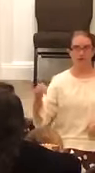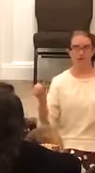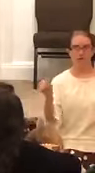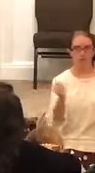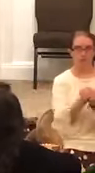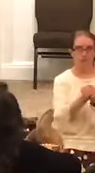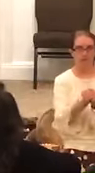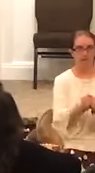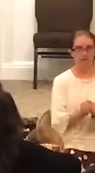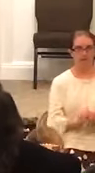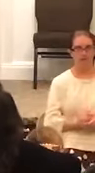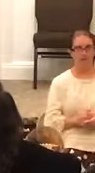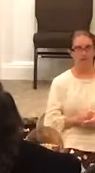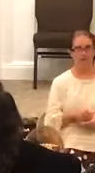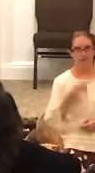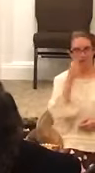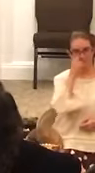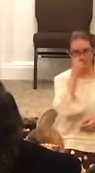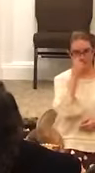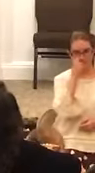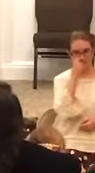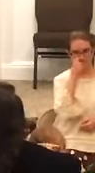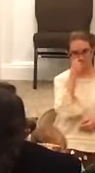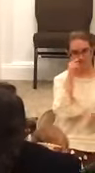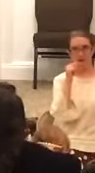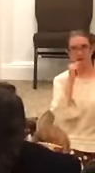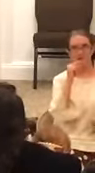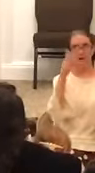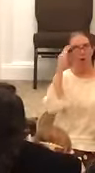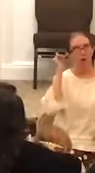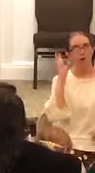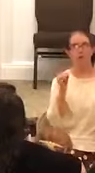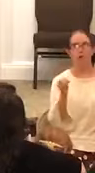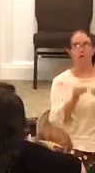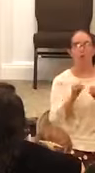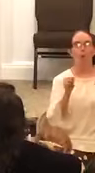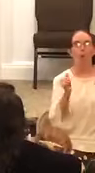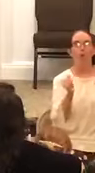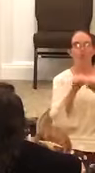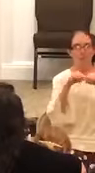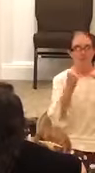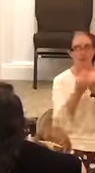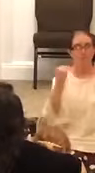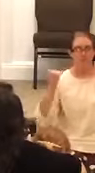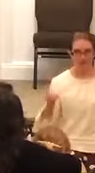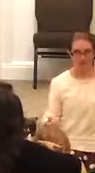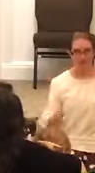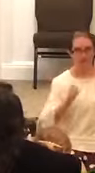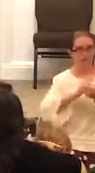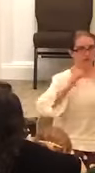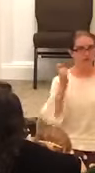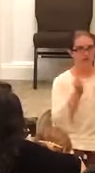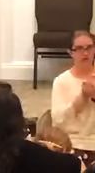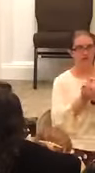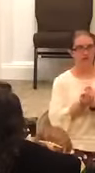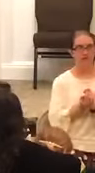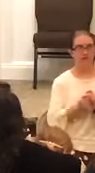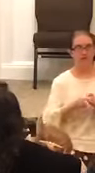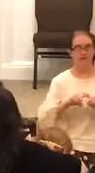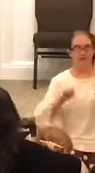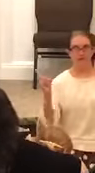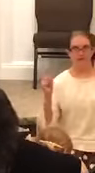him. Hallelujah. I tell them why I'm no longer part of the herd, because now I've changed ranches. I'm on a